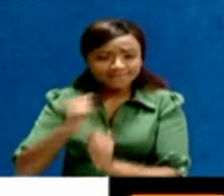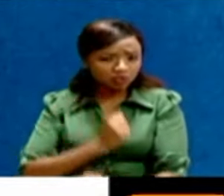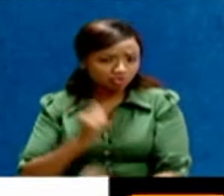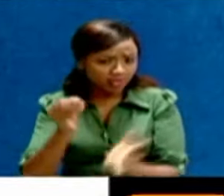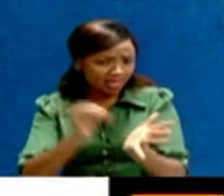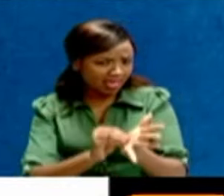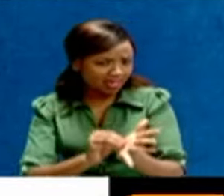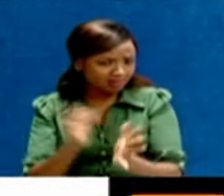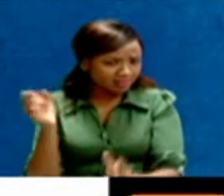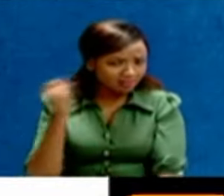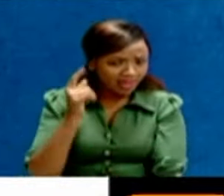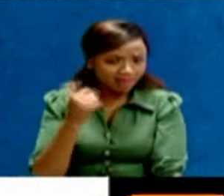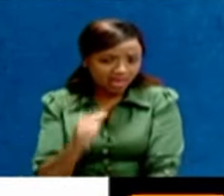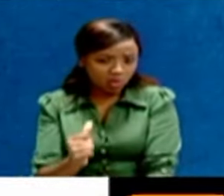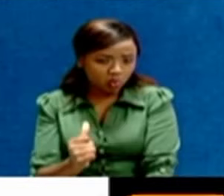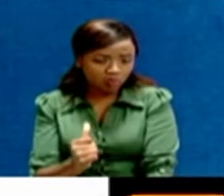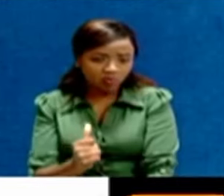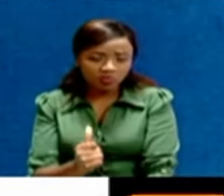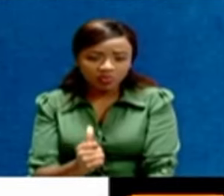Pardon? Repeat your question, please.